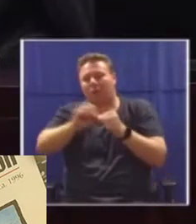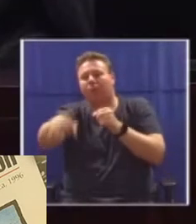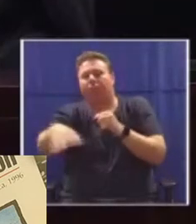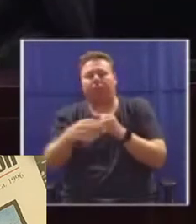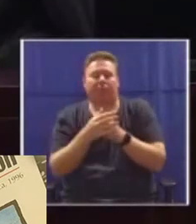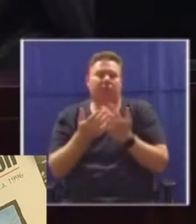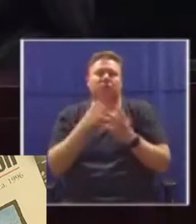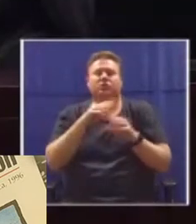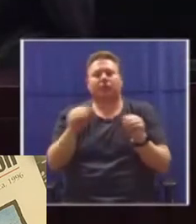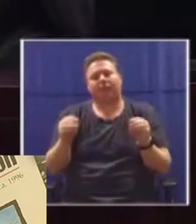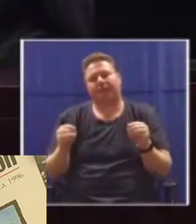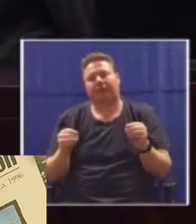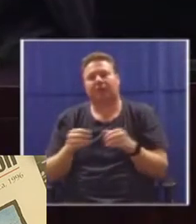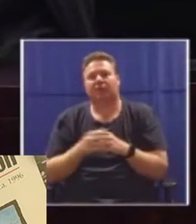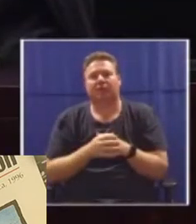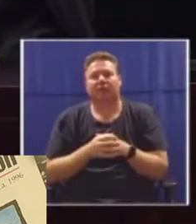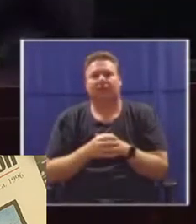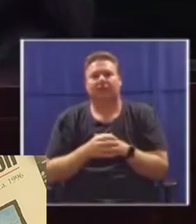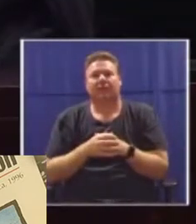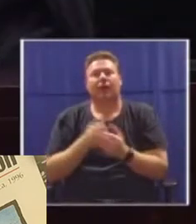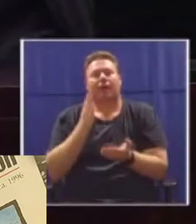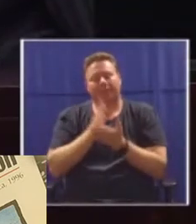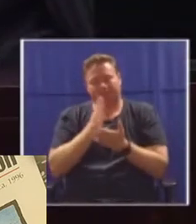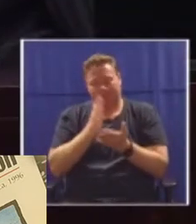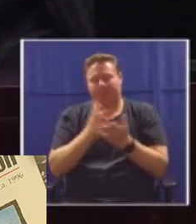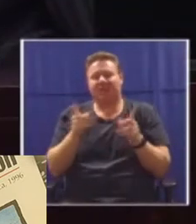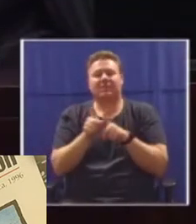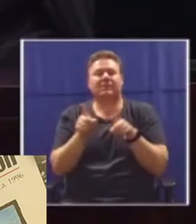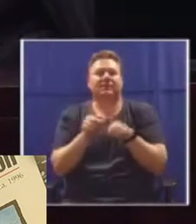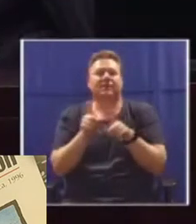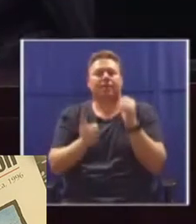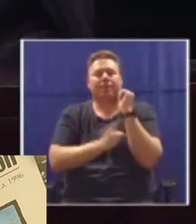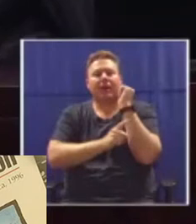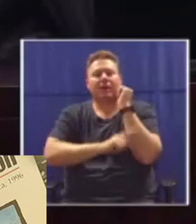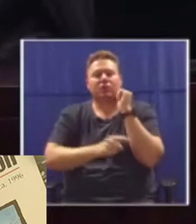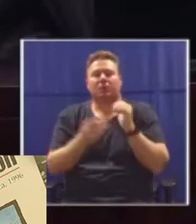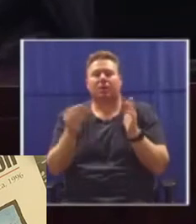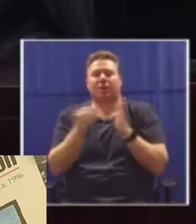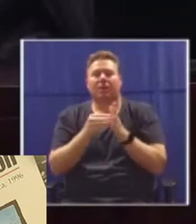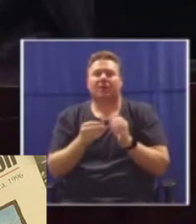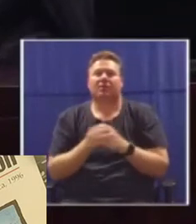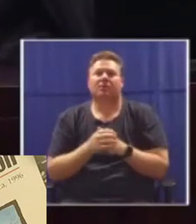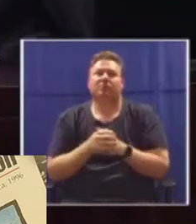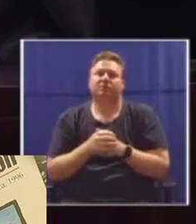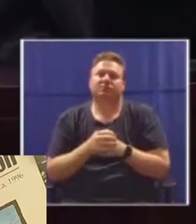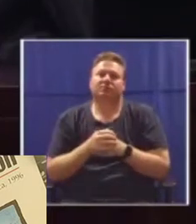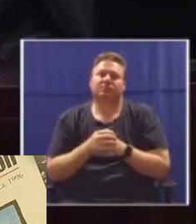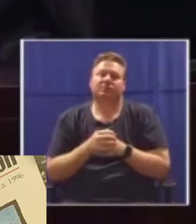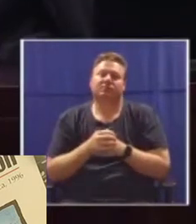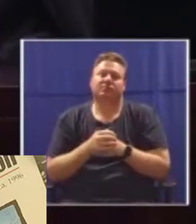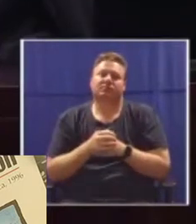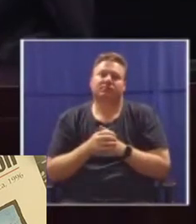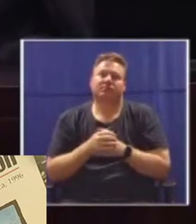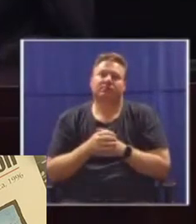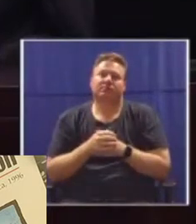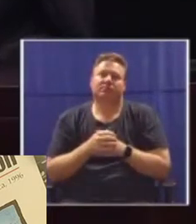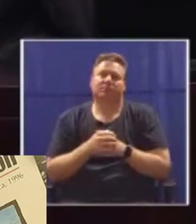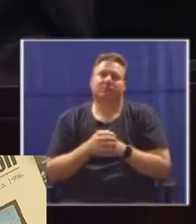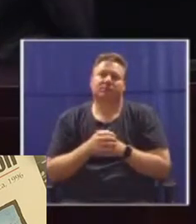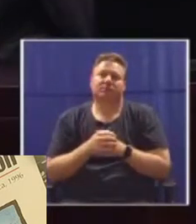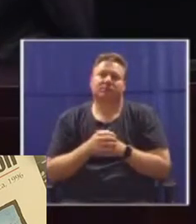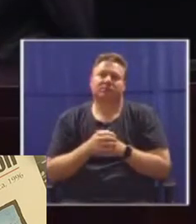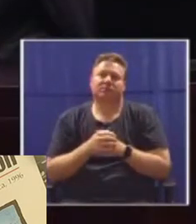should be factored in and to carry hefty fines, including confiscation of such means of conveyance from repeated